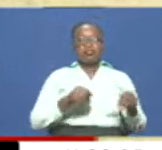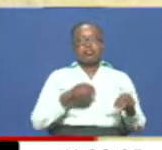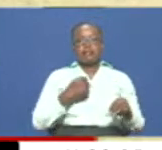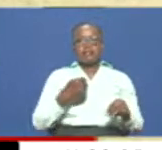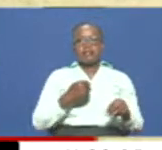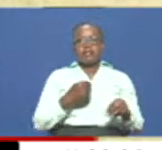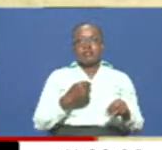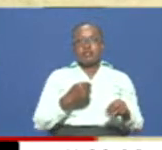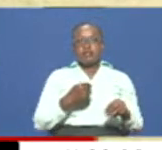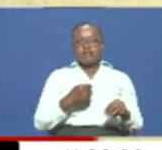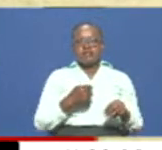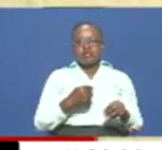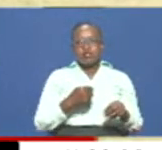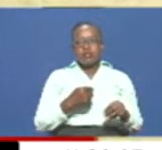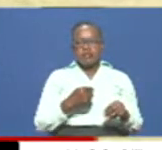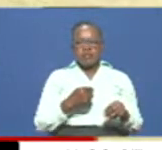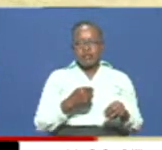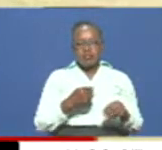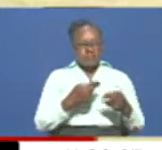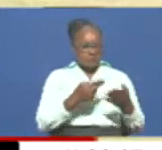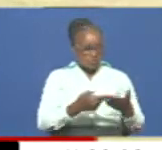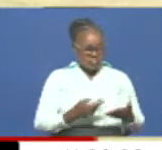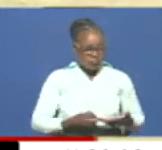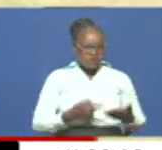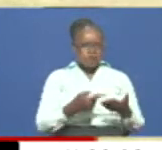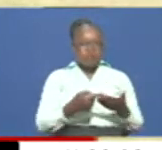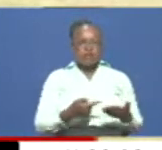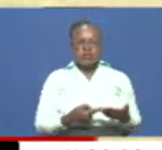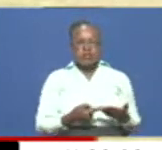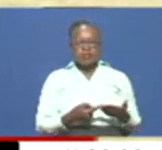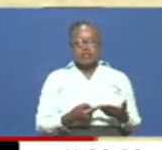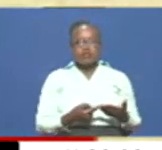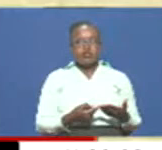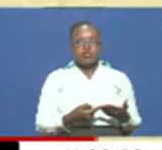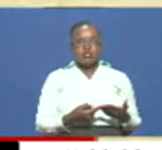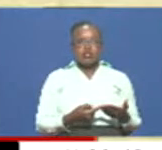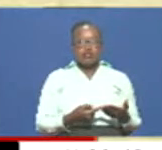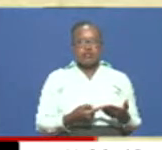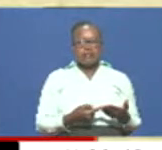see for, let's say, for next year.